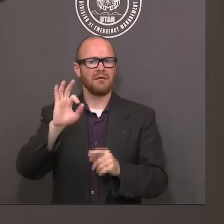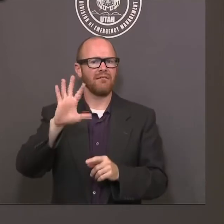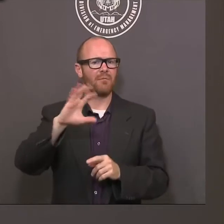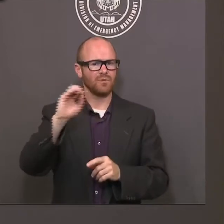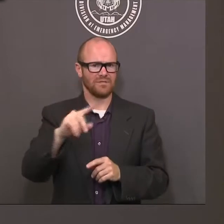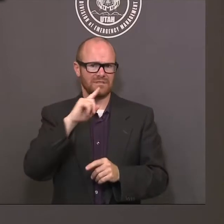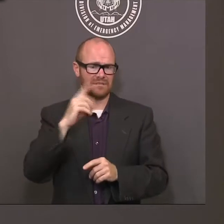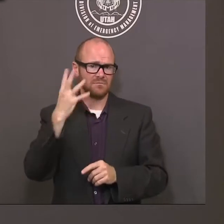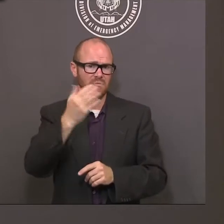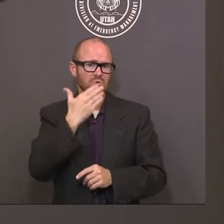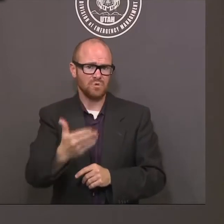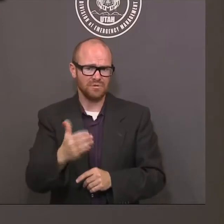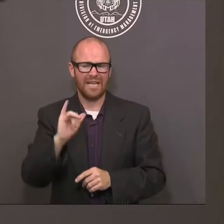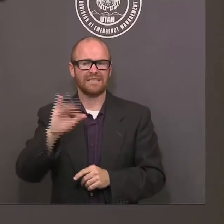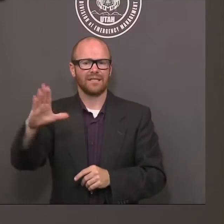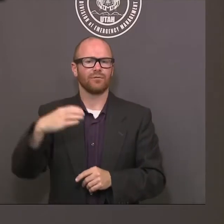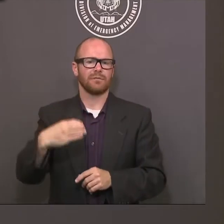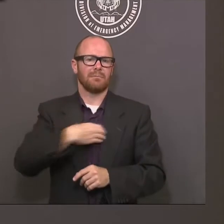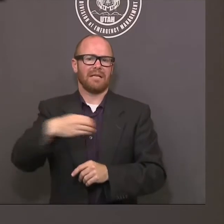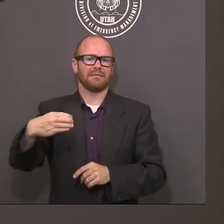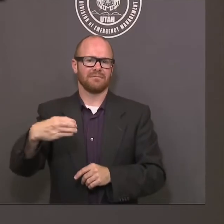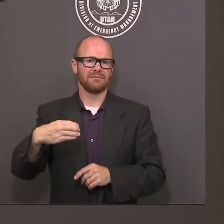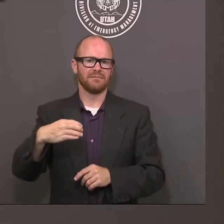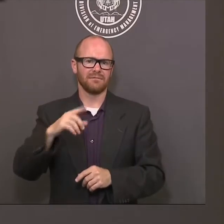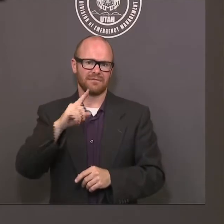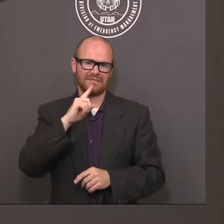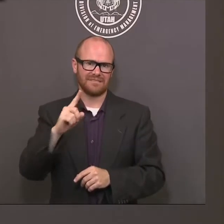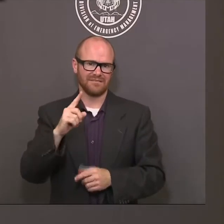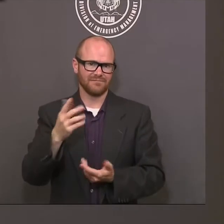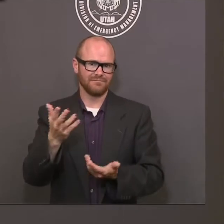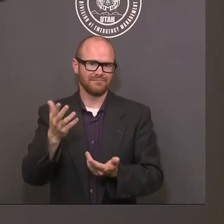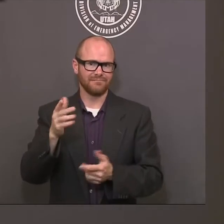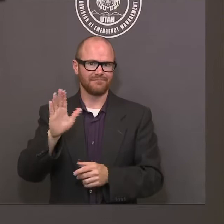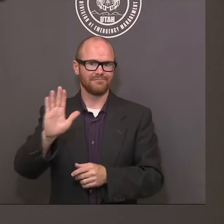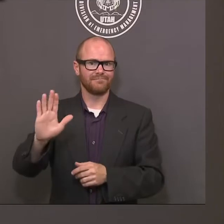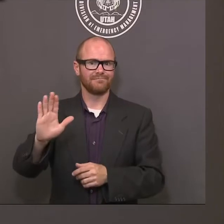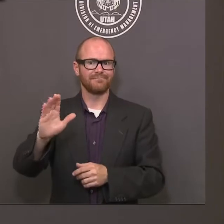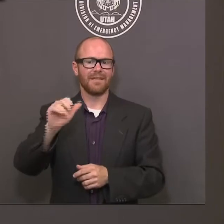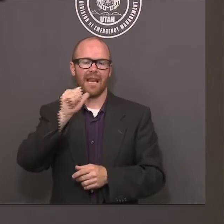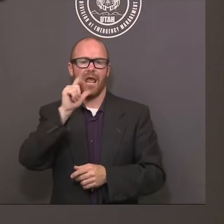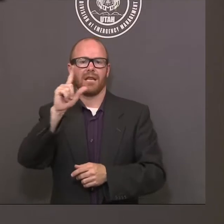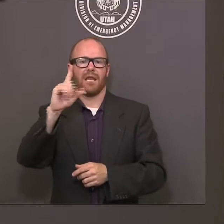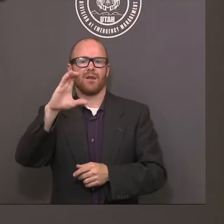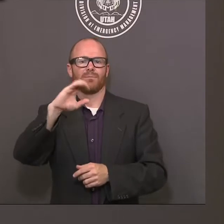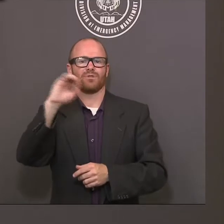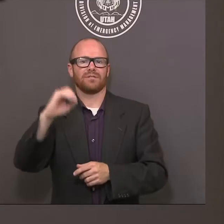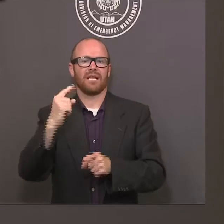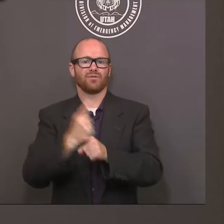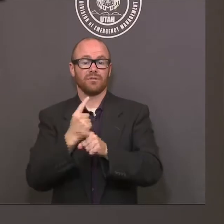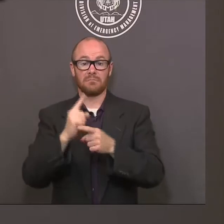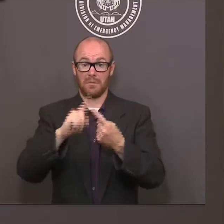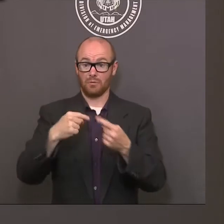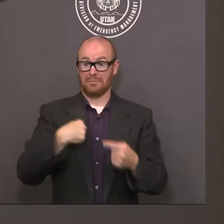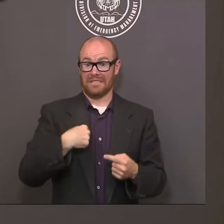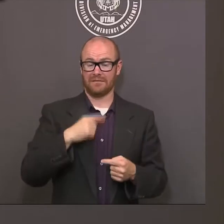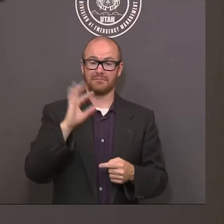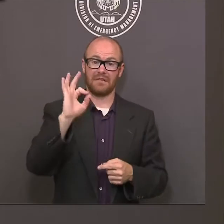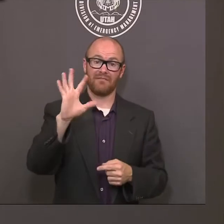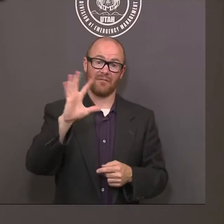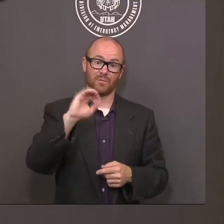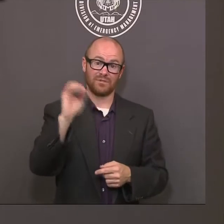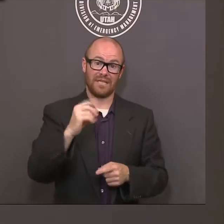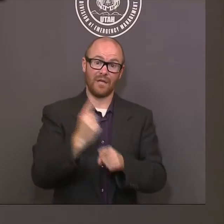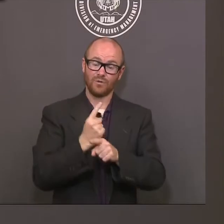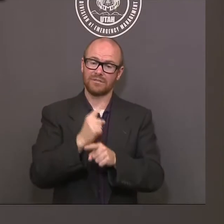pretty good, and we'll continue to work with anybody that's in that 90% ratio of accuracy, because I think it's hard to find anybody better than